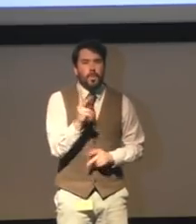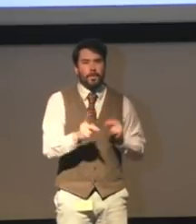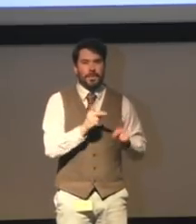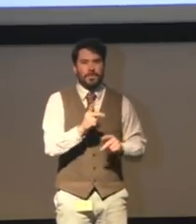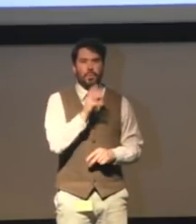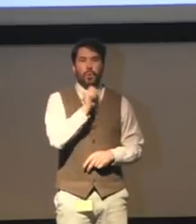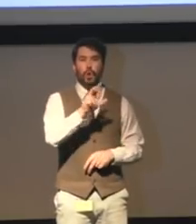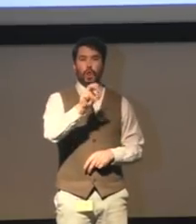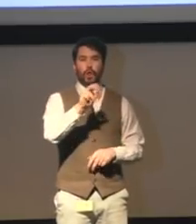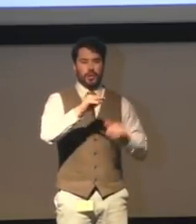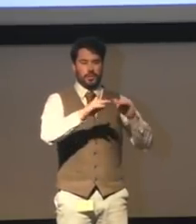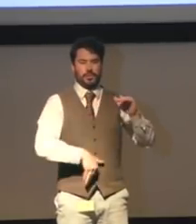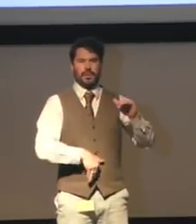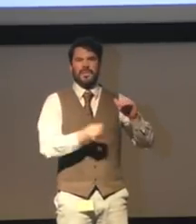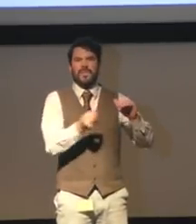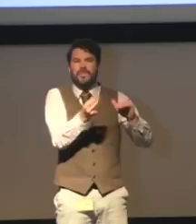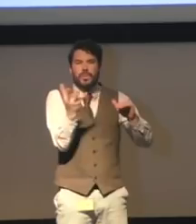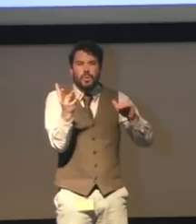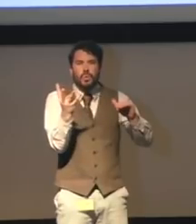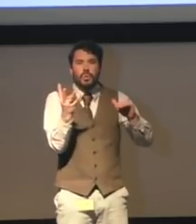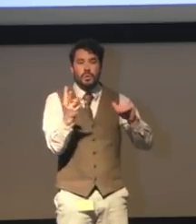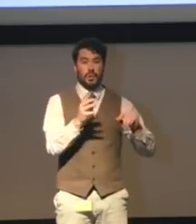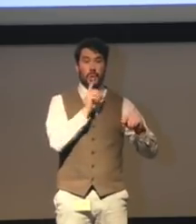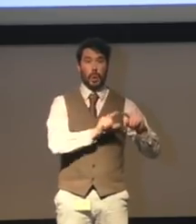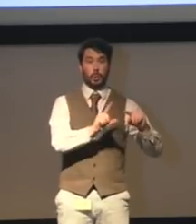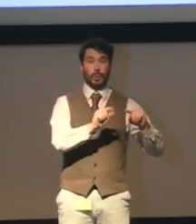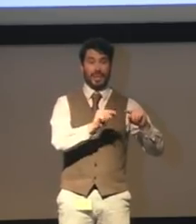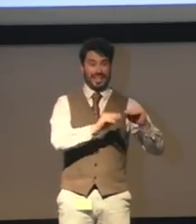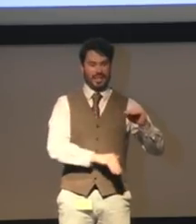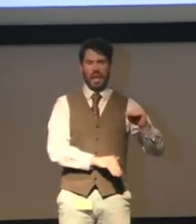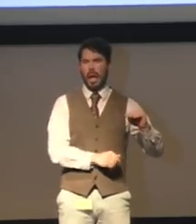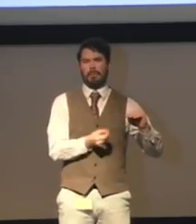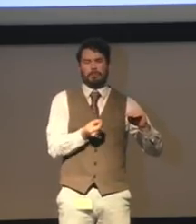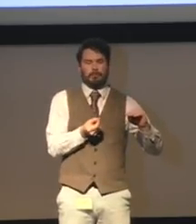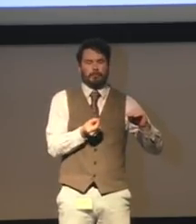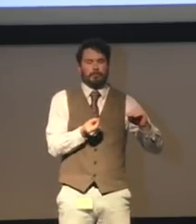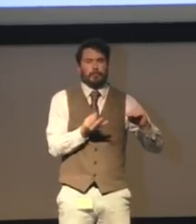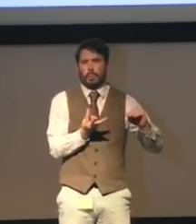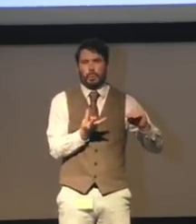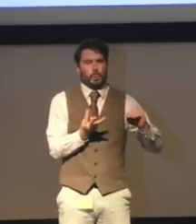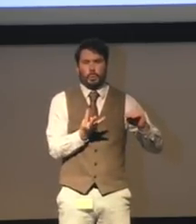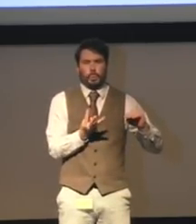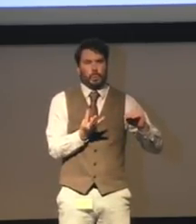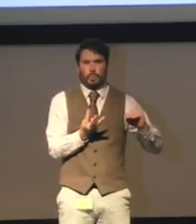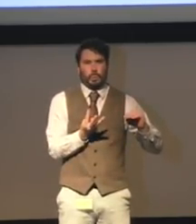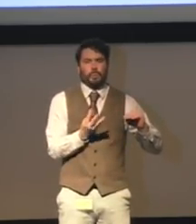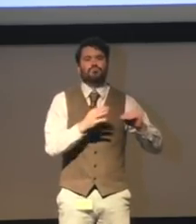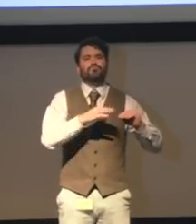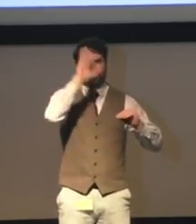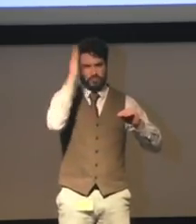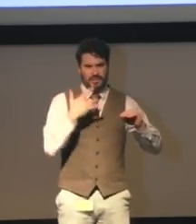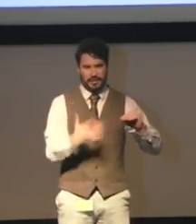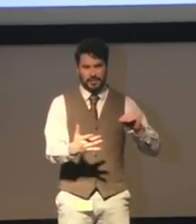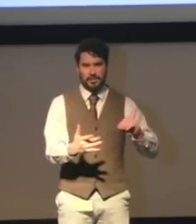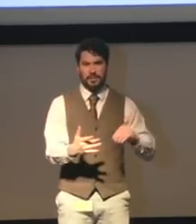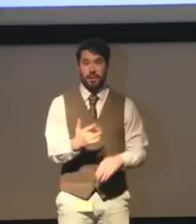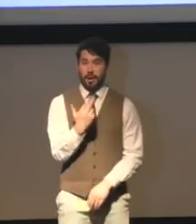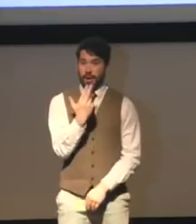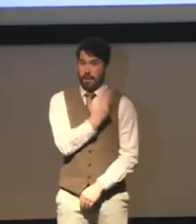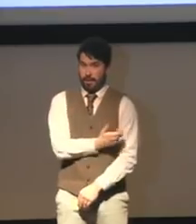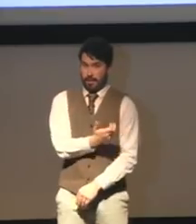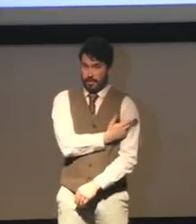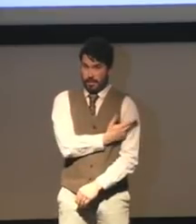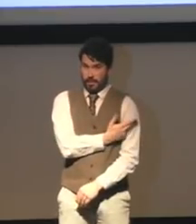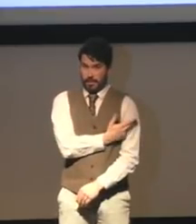30 and very, very few under the age of 20. And you can see the hospitalizations, about half of the patients